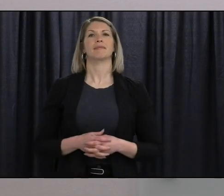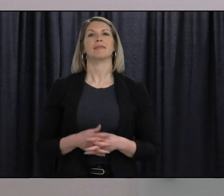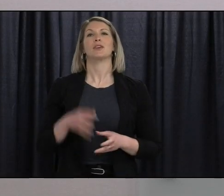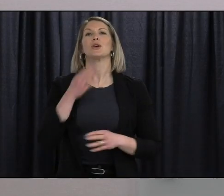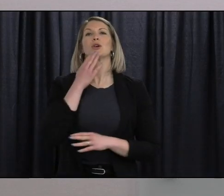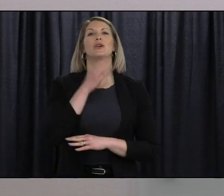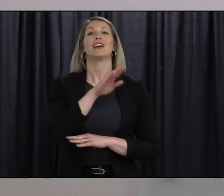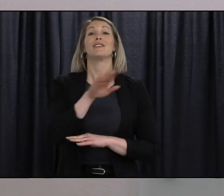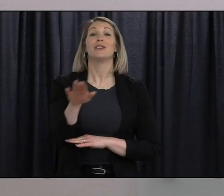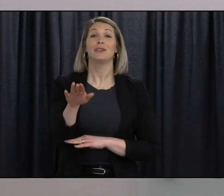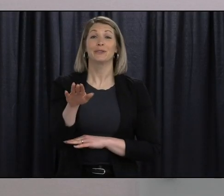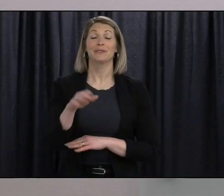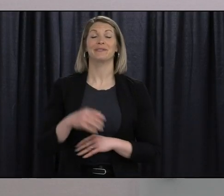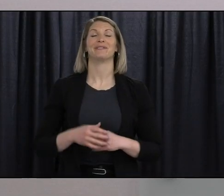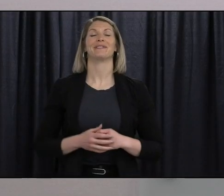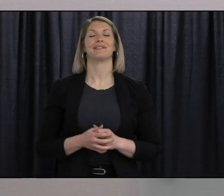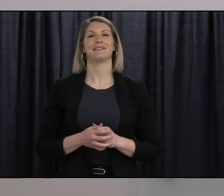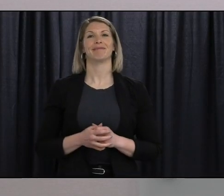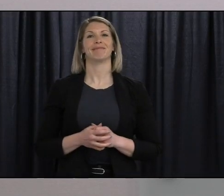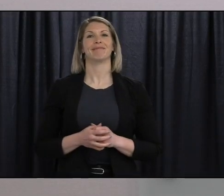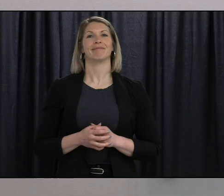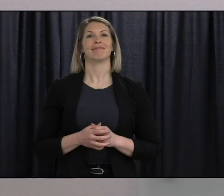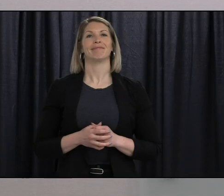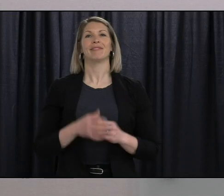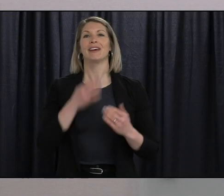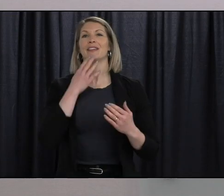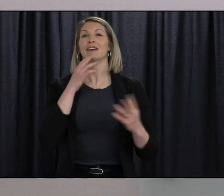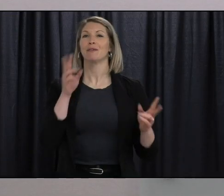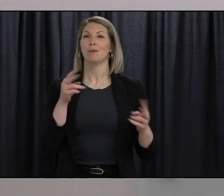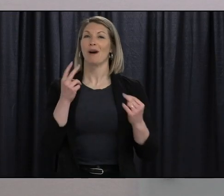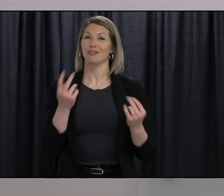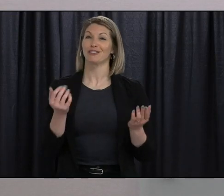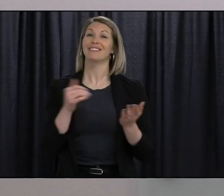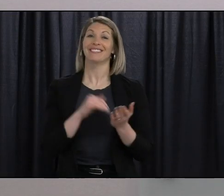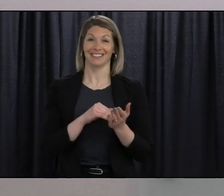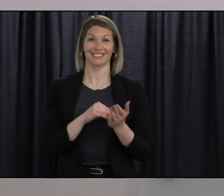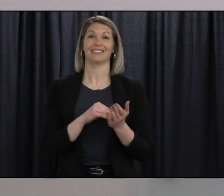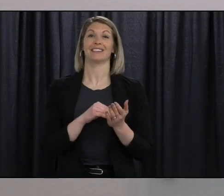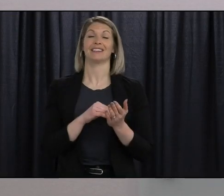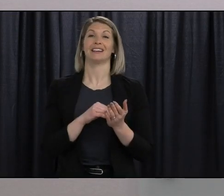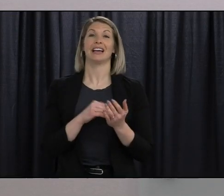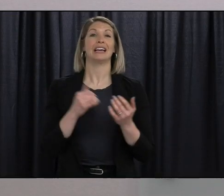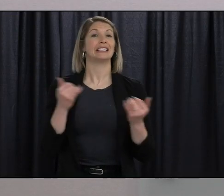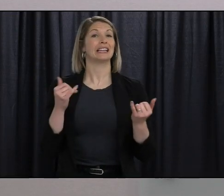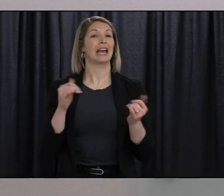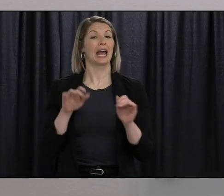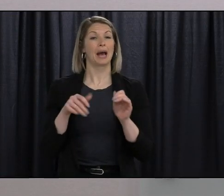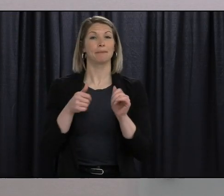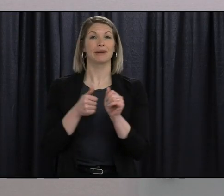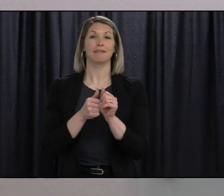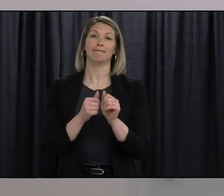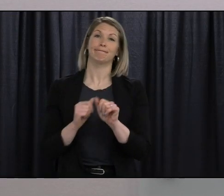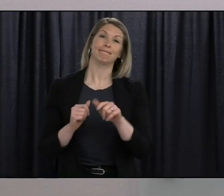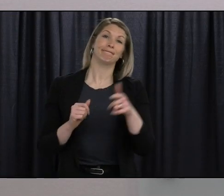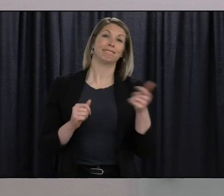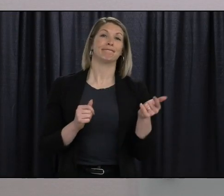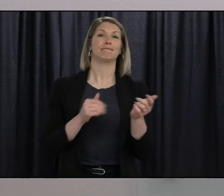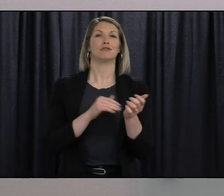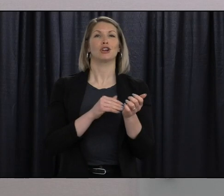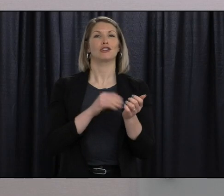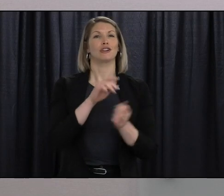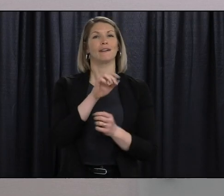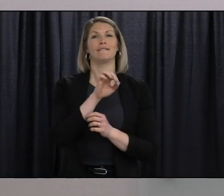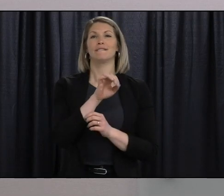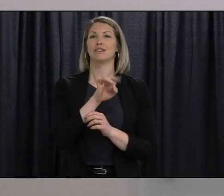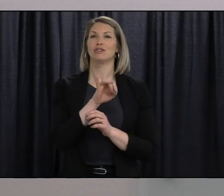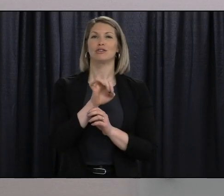Good afternoon again, everyone. We will open our media availability today by turning it over to Dr. Janice Fitzgerald, our Chief